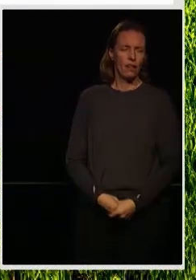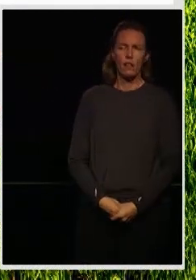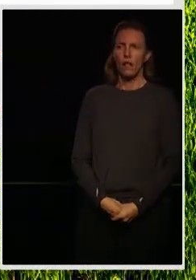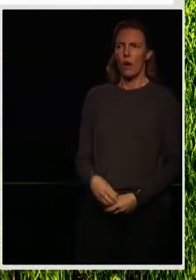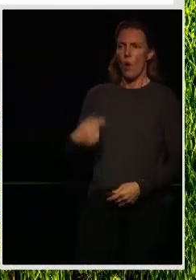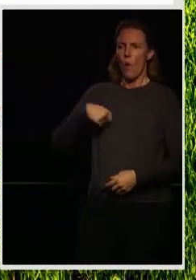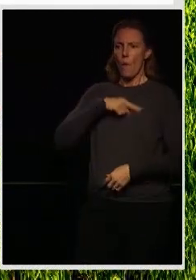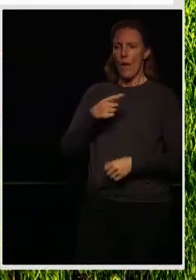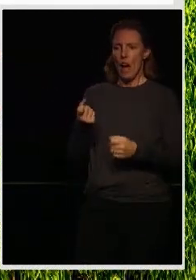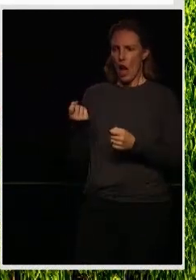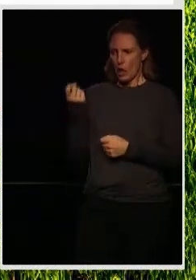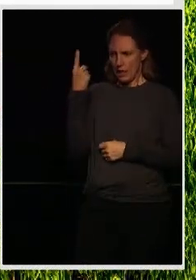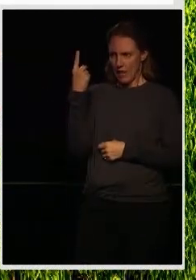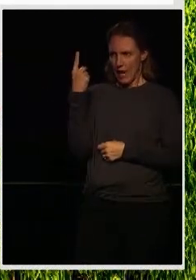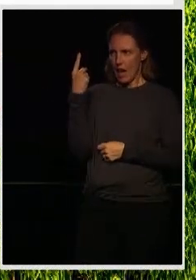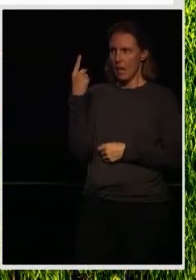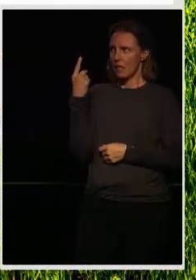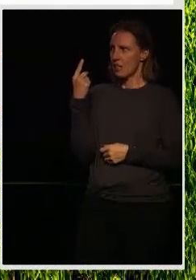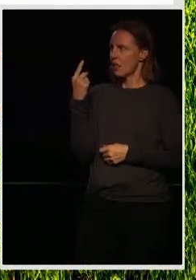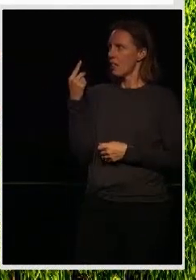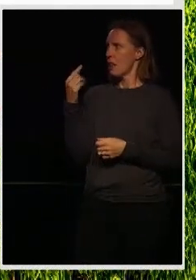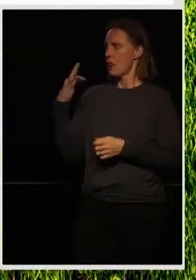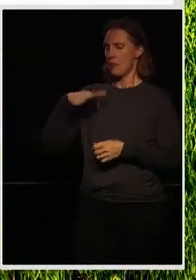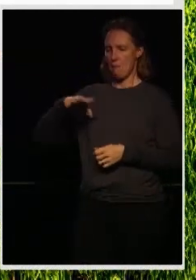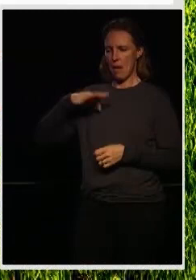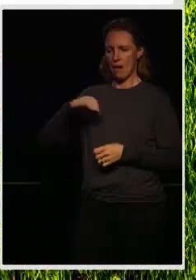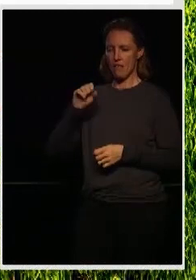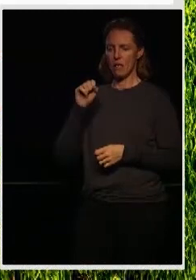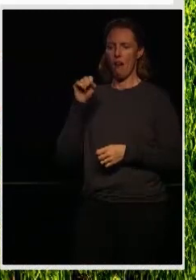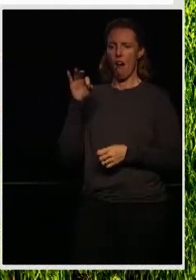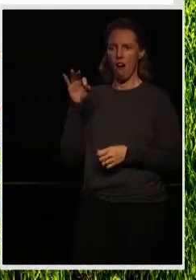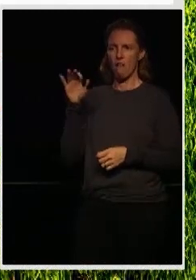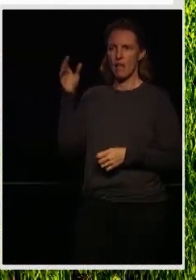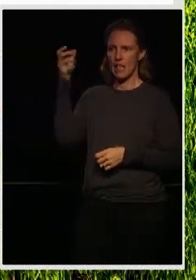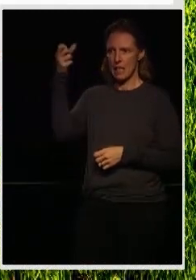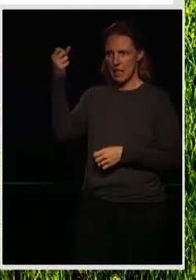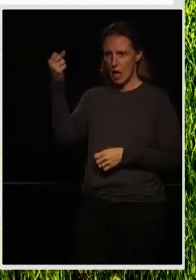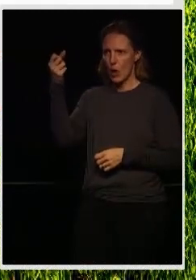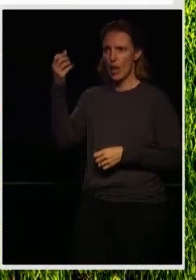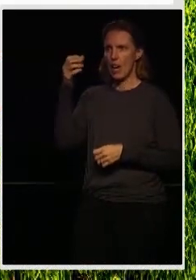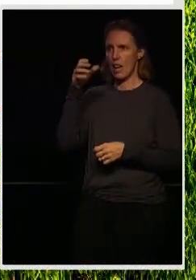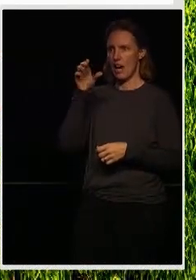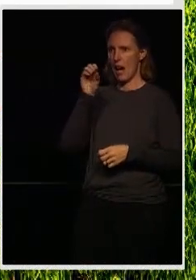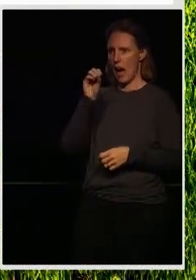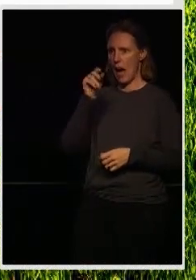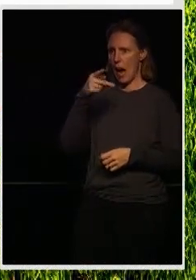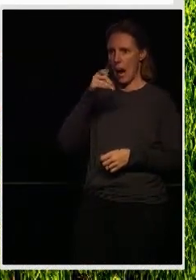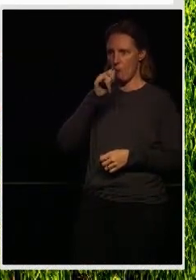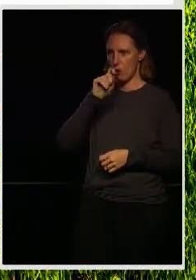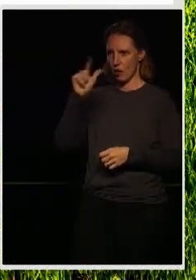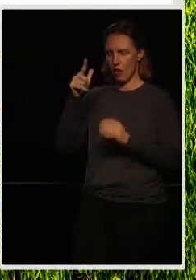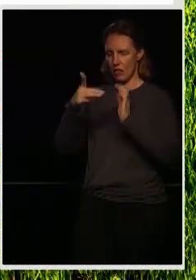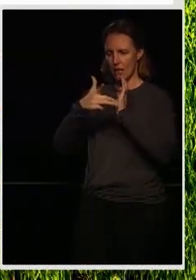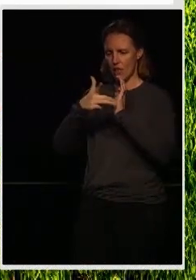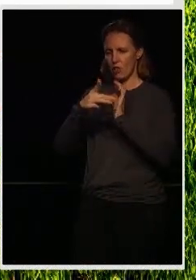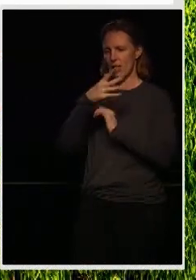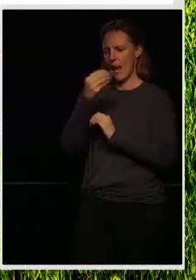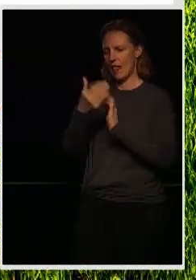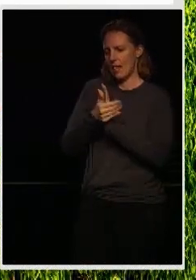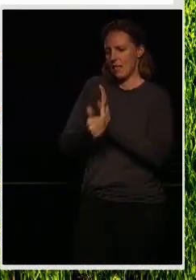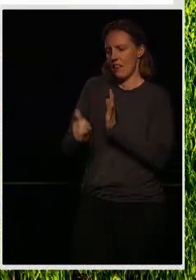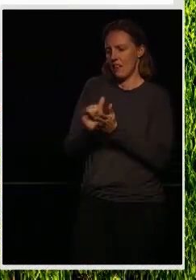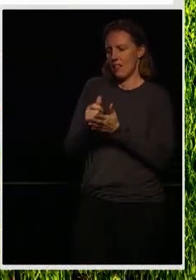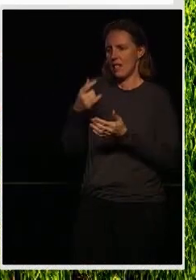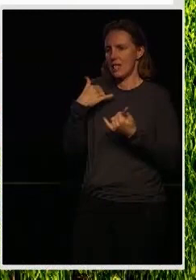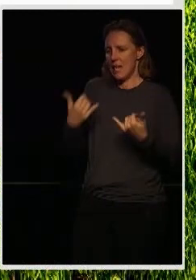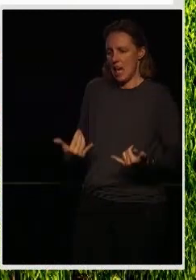We understand the benefits of dairy, optical technologies, and the talent that exists in New